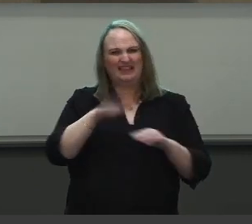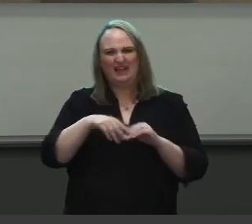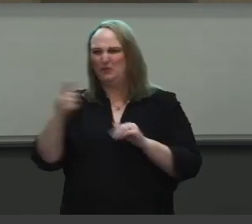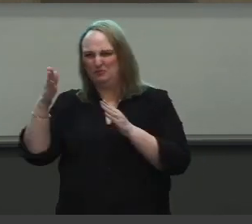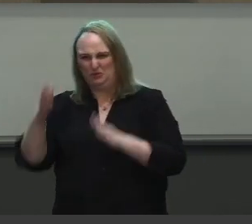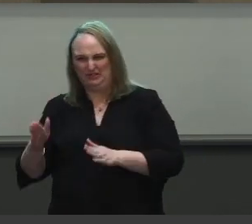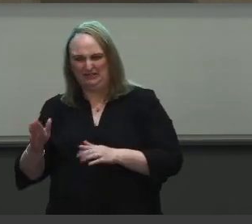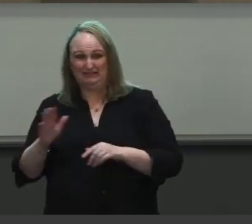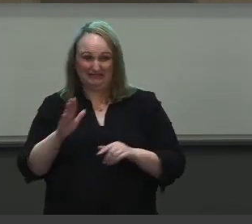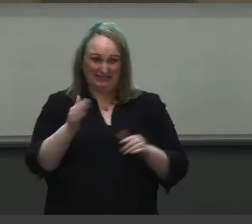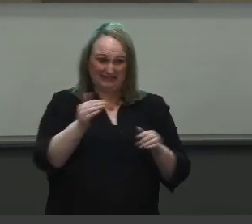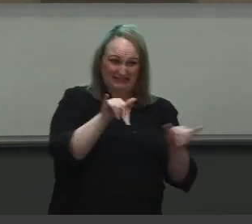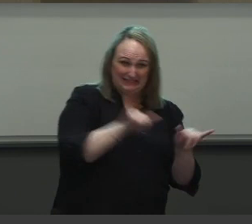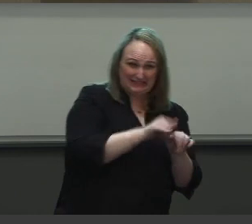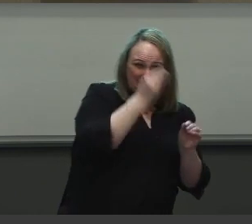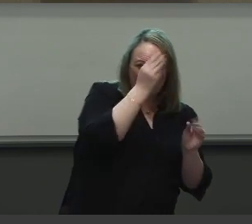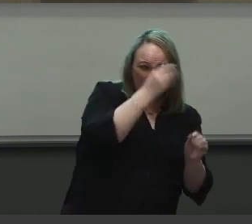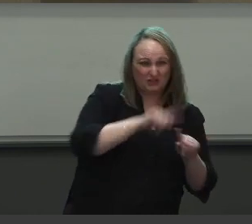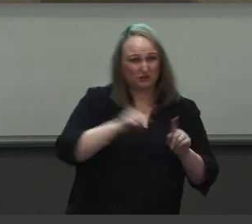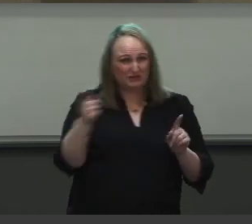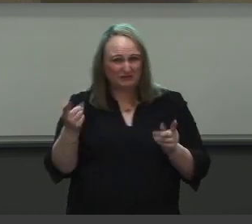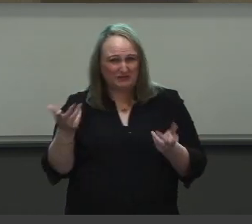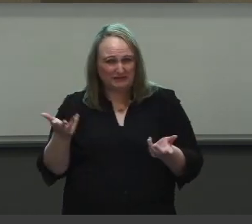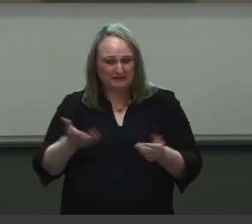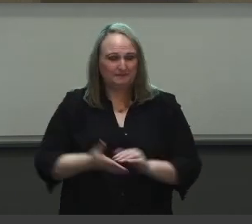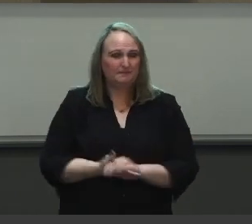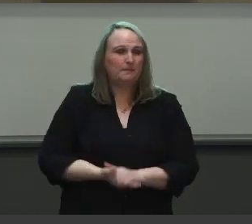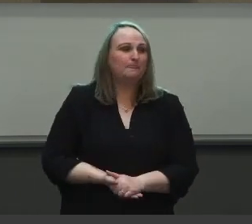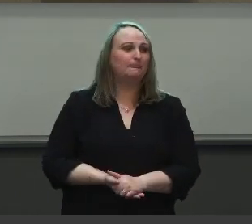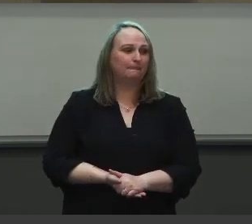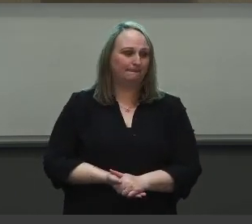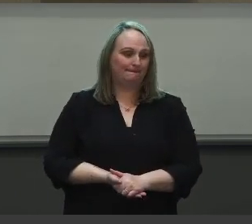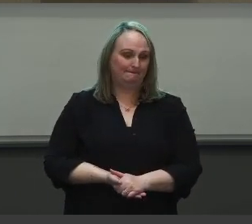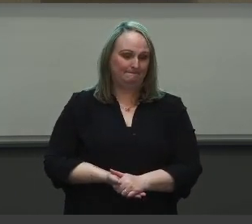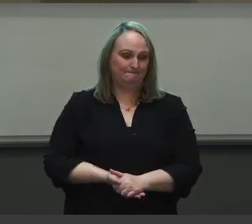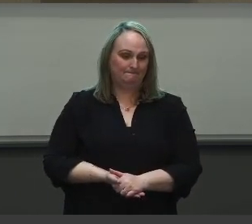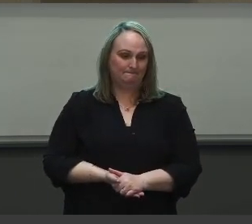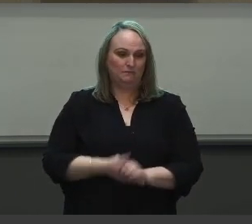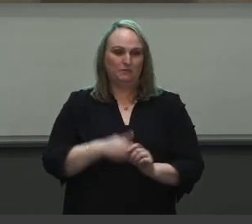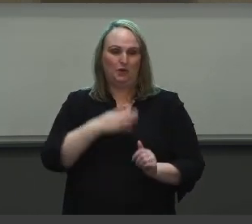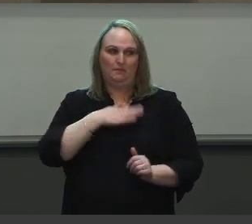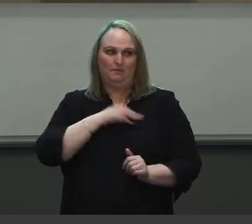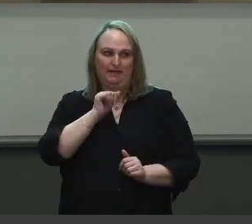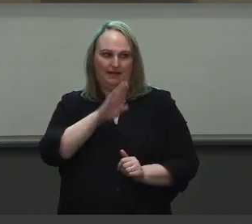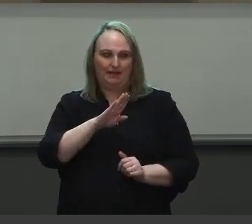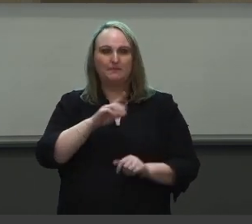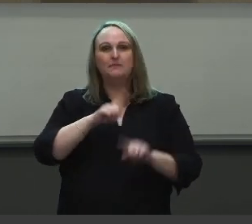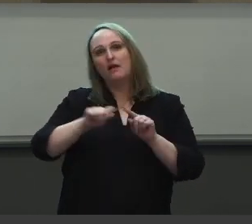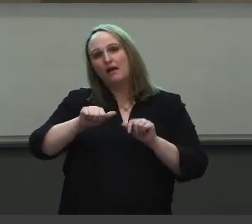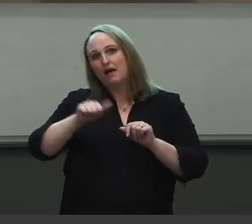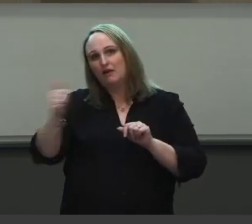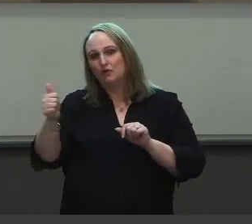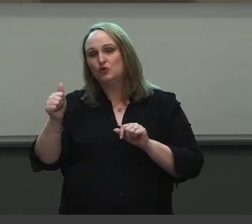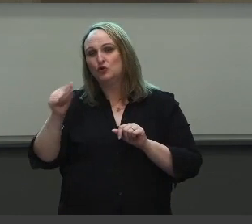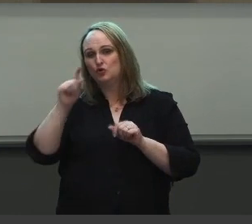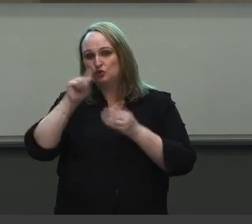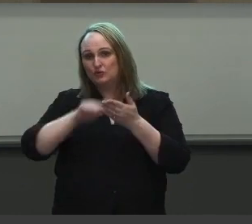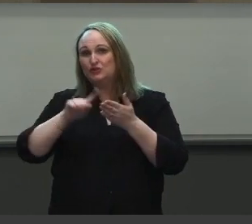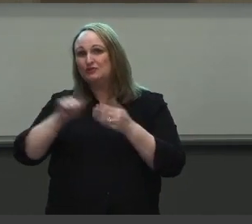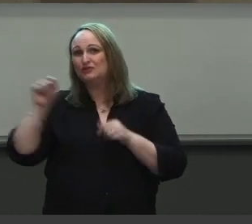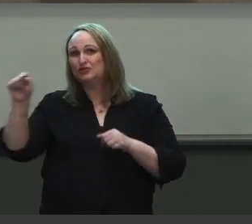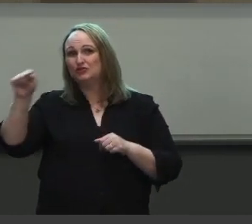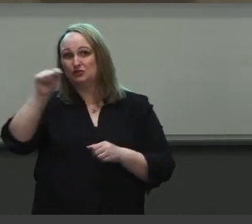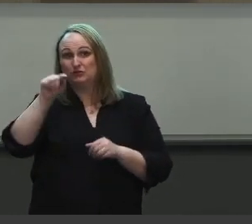might be struggling with or more adaptive? With some of the, not in my lab, but with some of the other research in